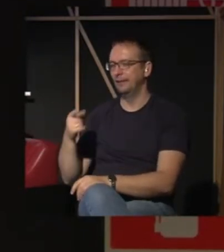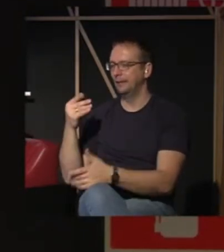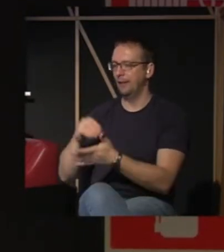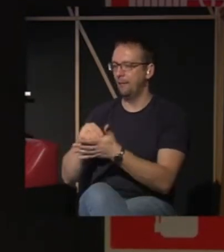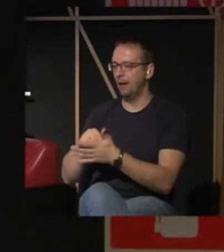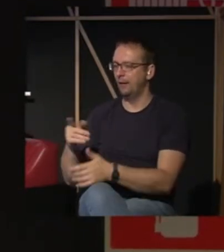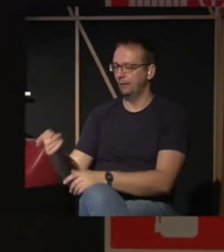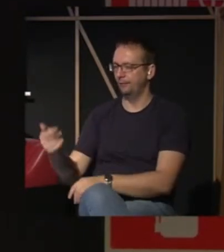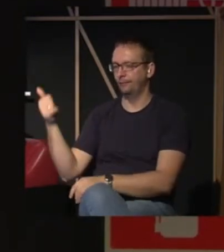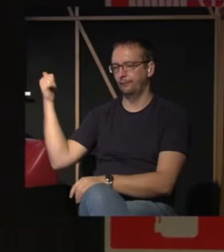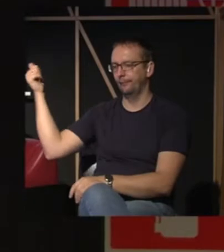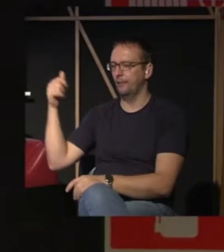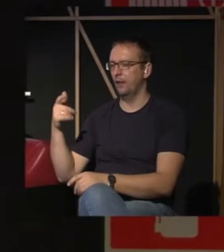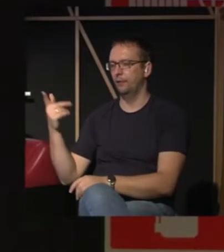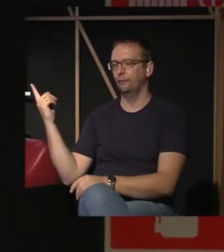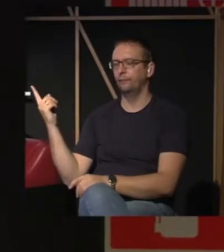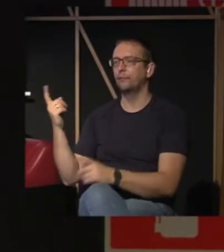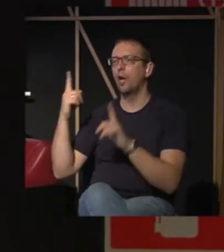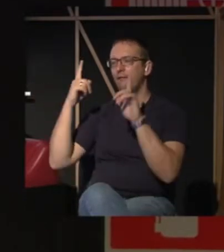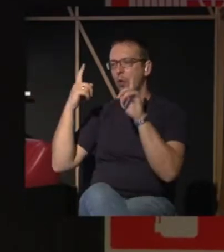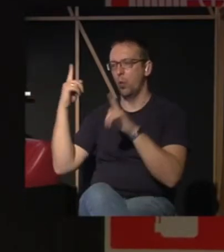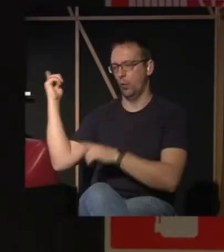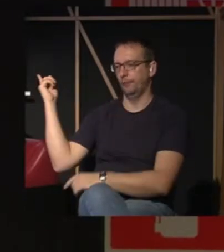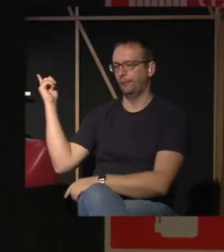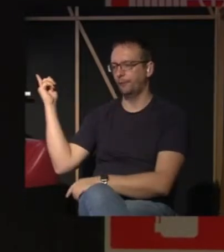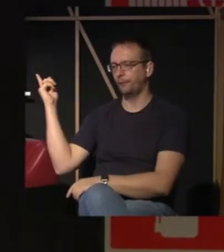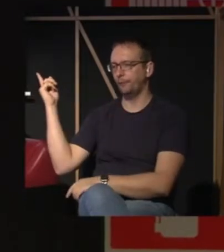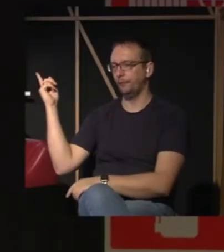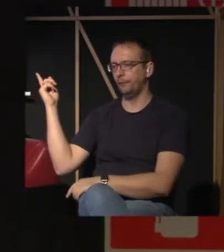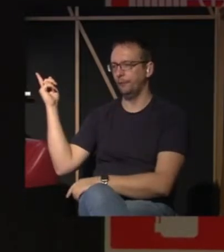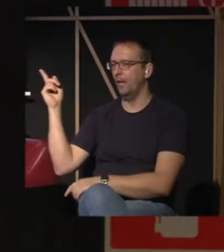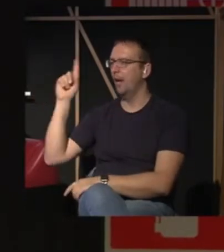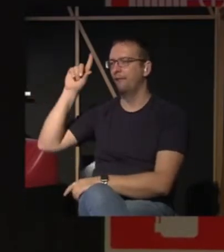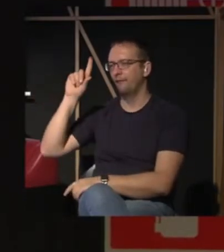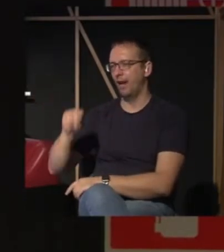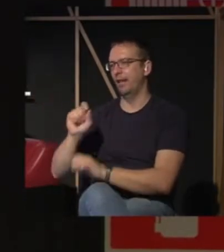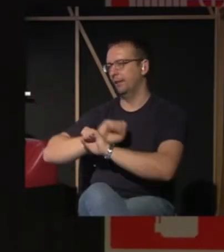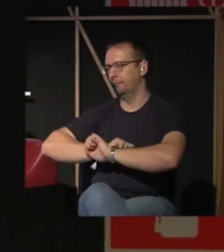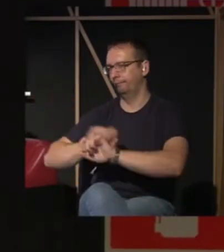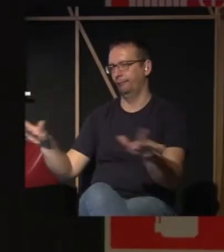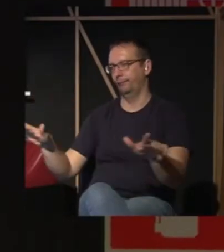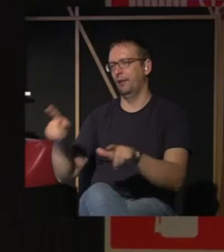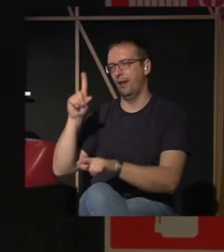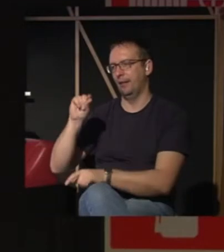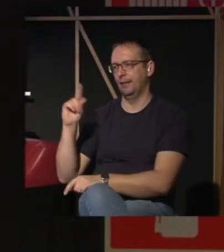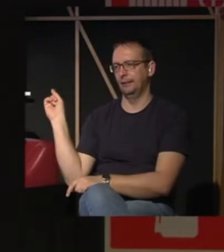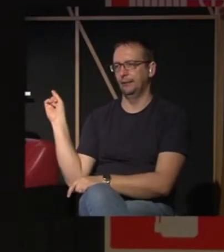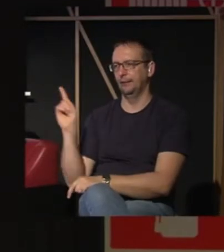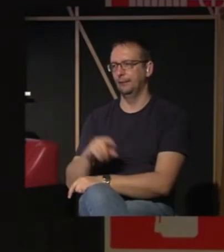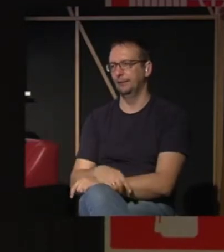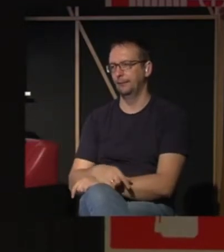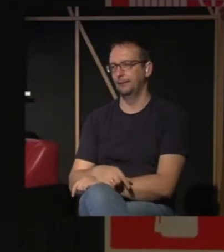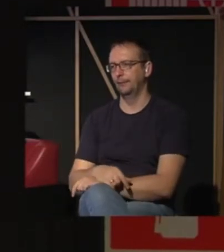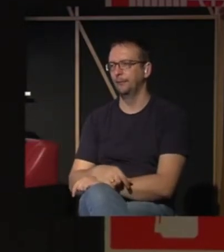had disabled escorts, which are children that lead each one of the players into the